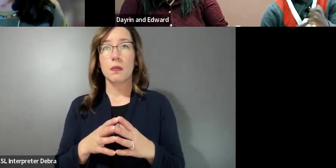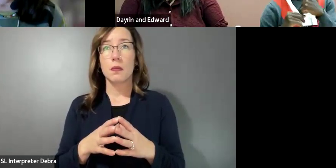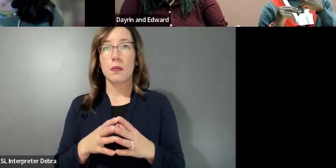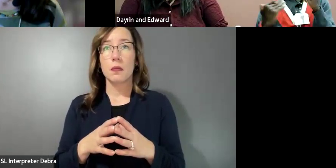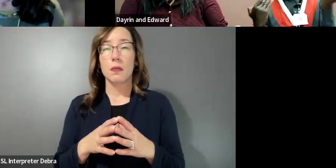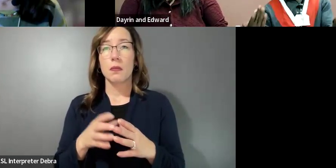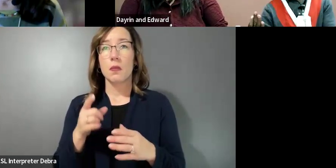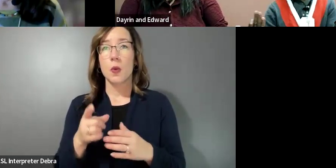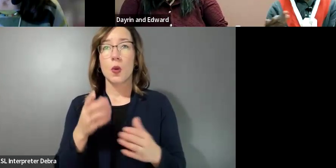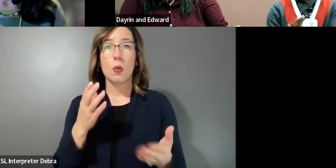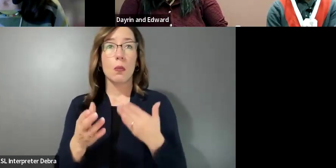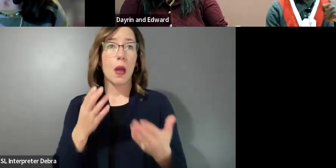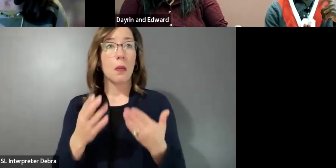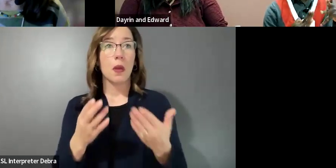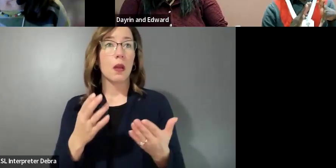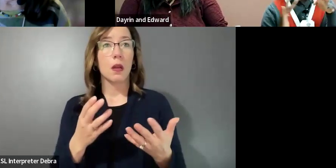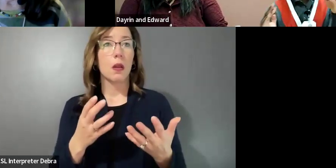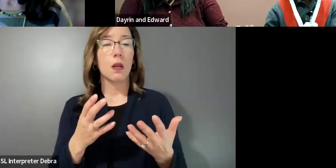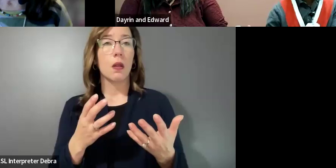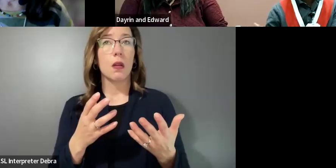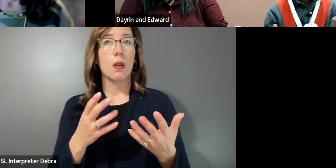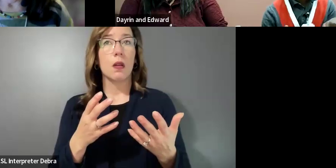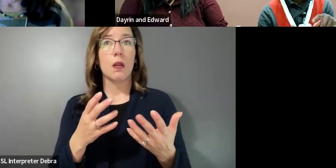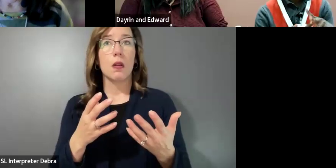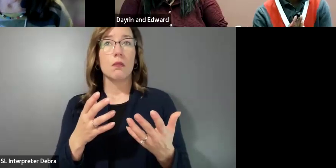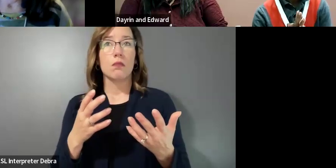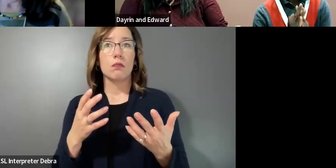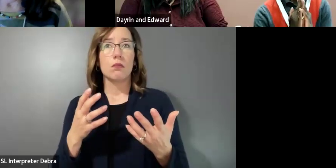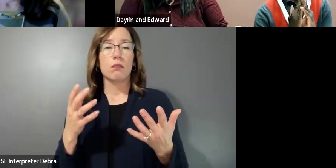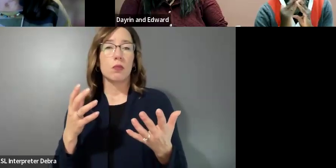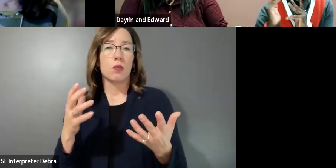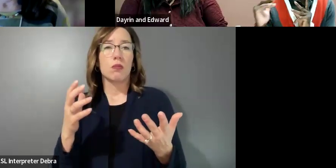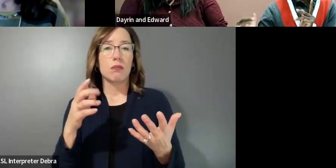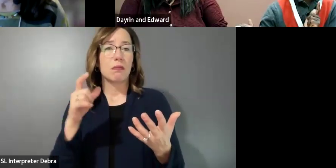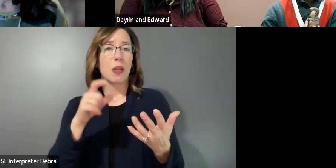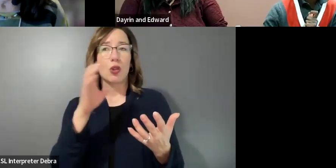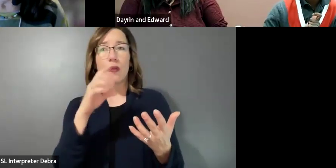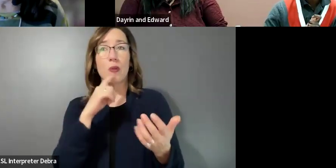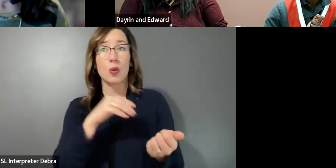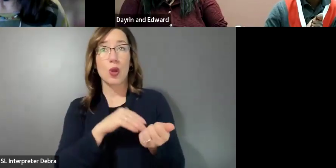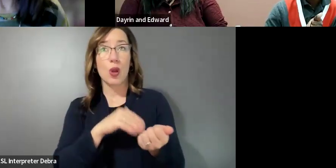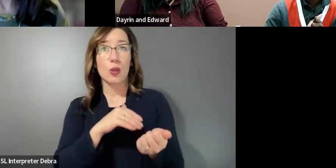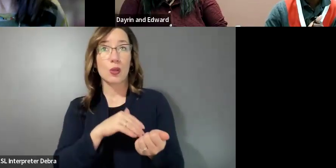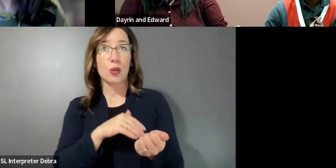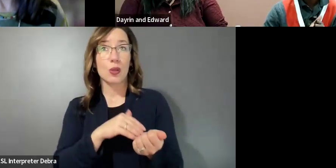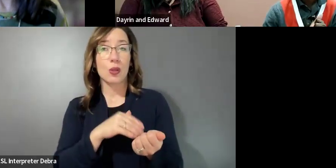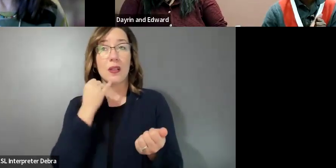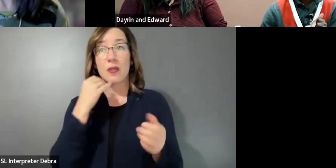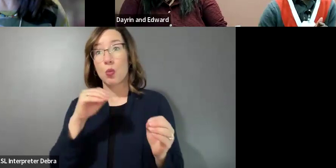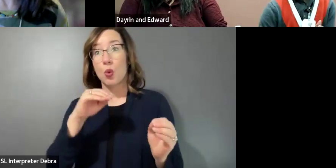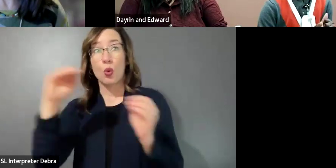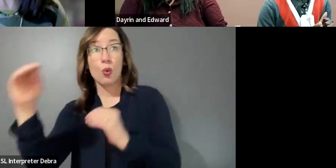You may be a voice finding a doctor, securing doctor, if the doctor move away,